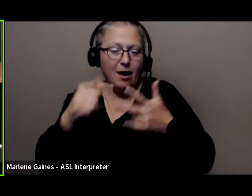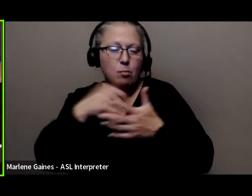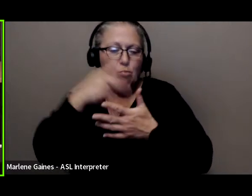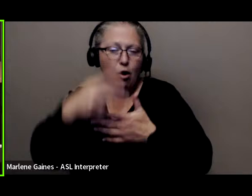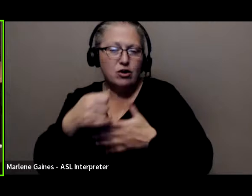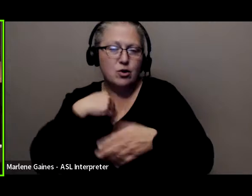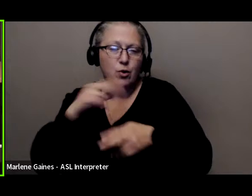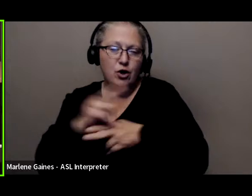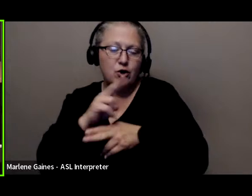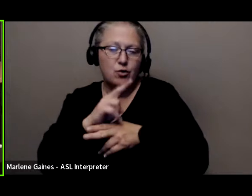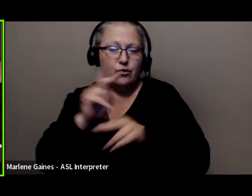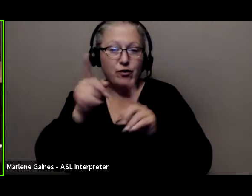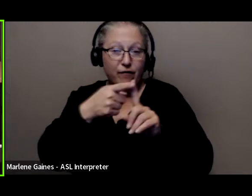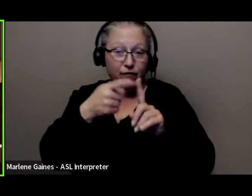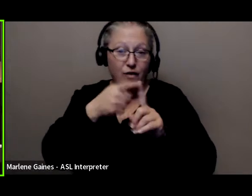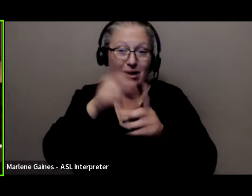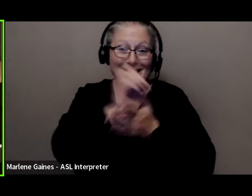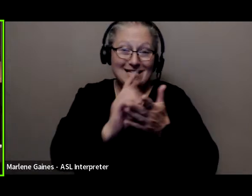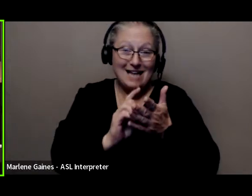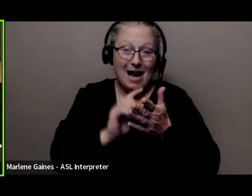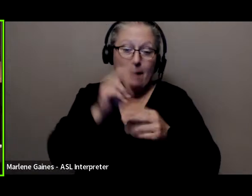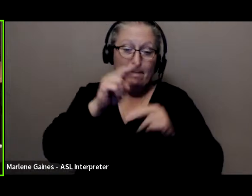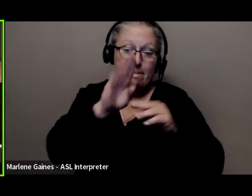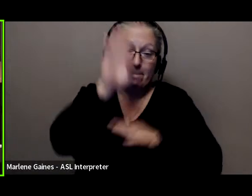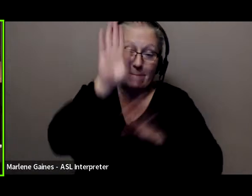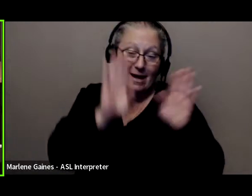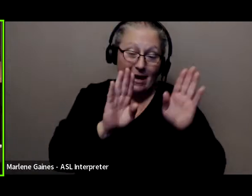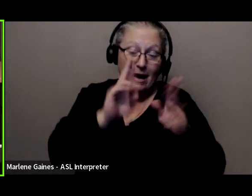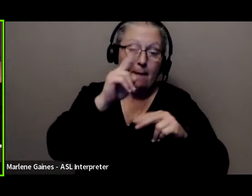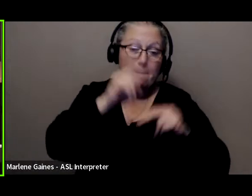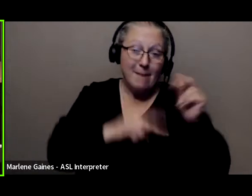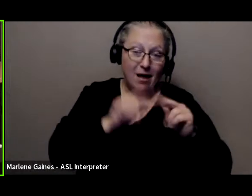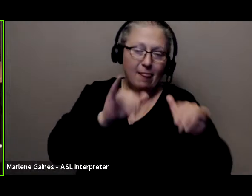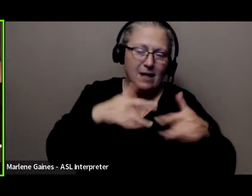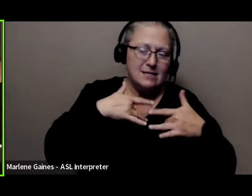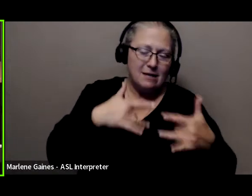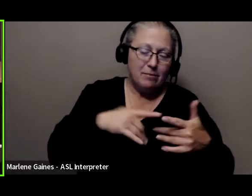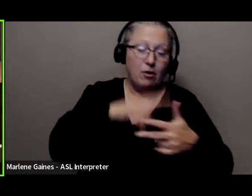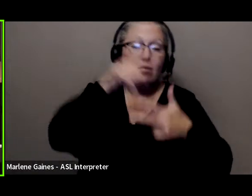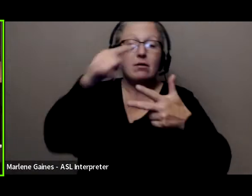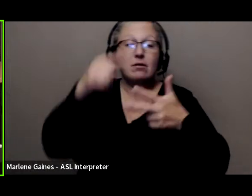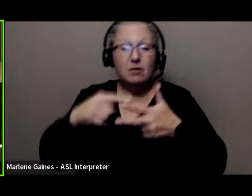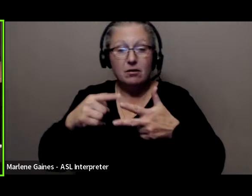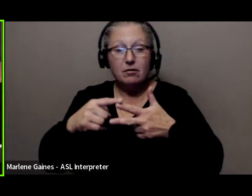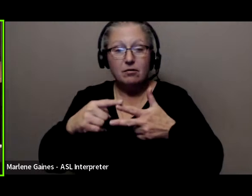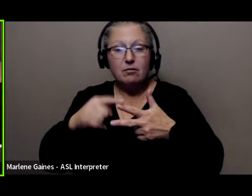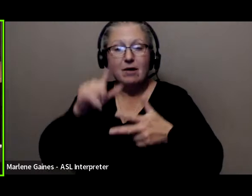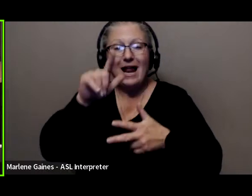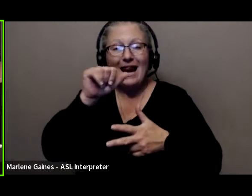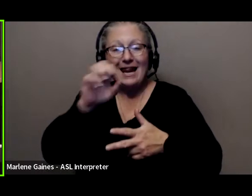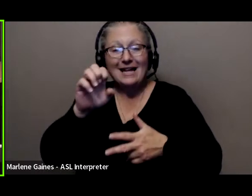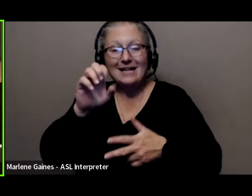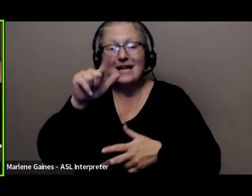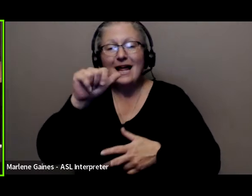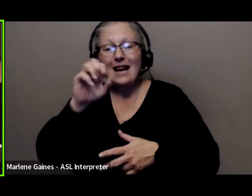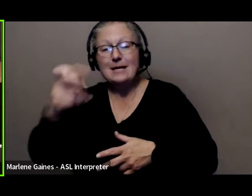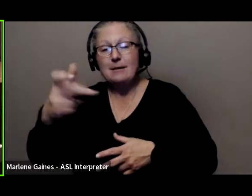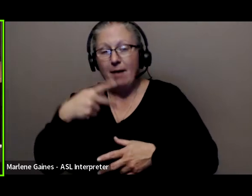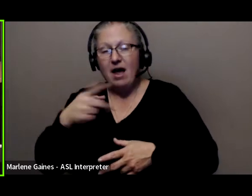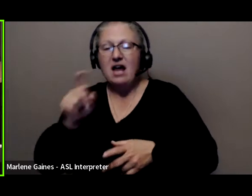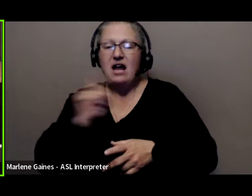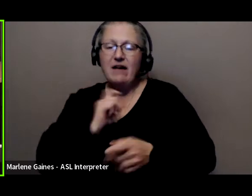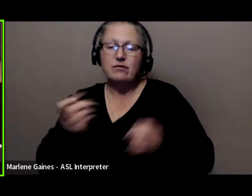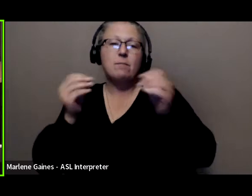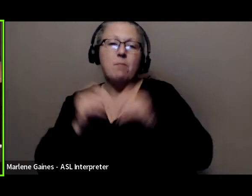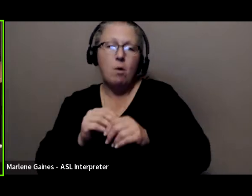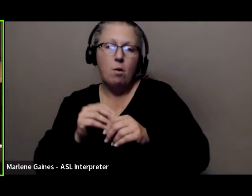projects that we use. The first is design bid build, which is your typical. The second is our leaseback, which gives us a little bit